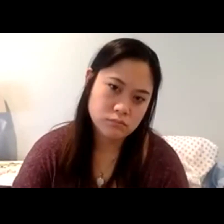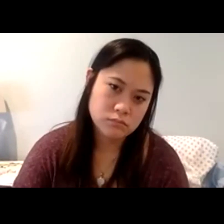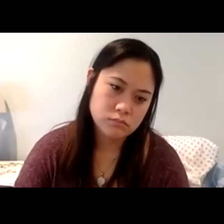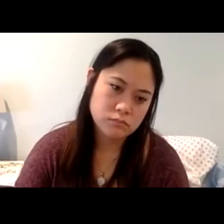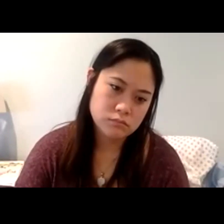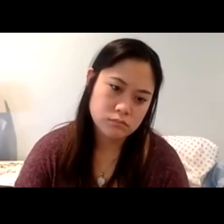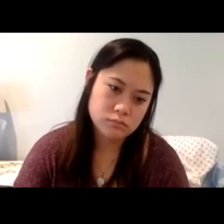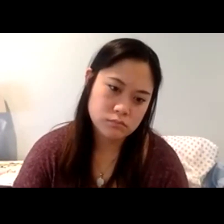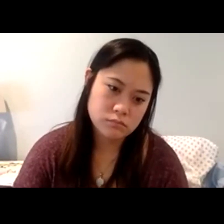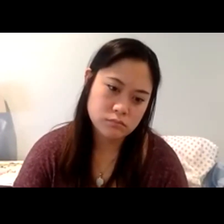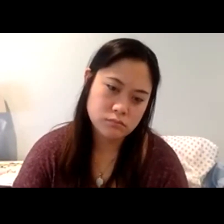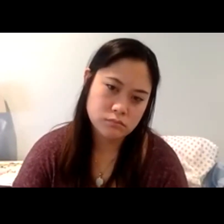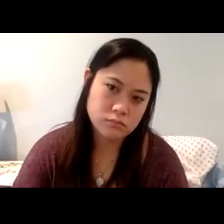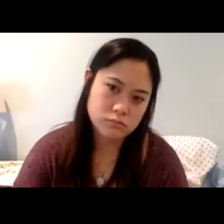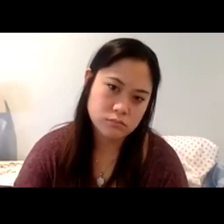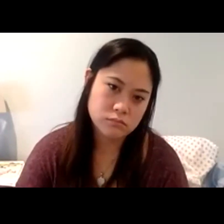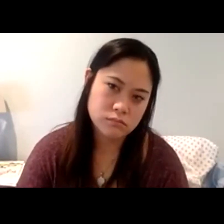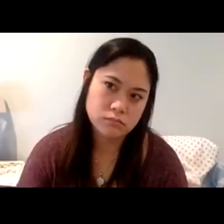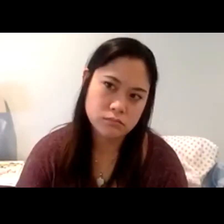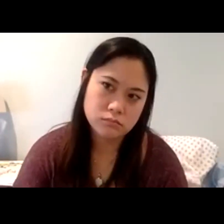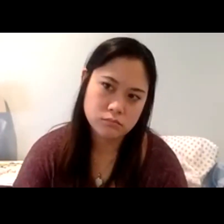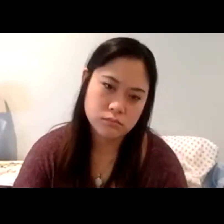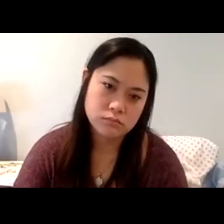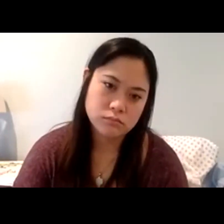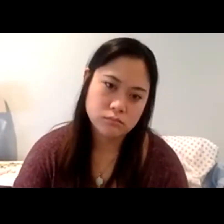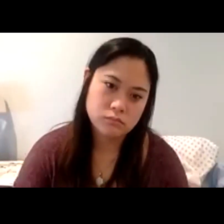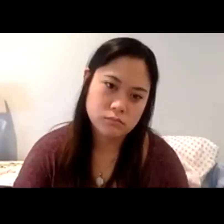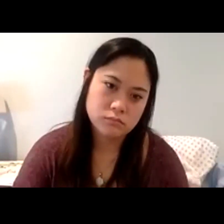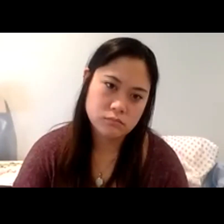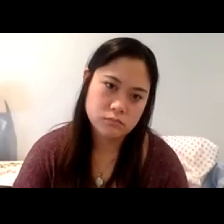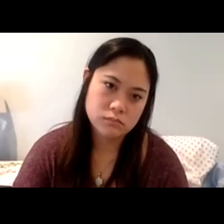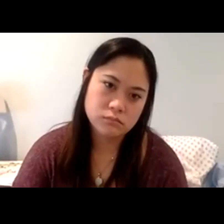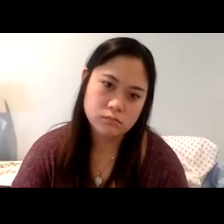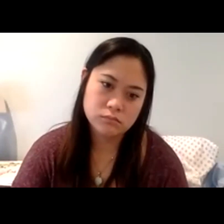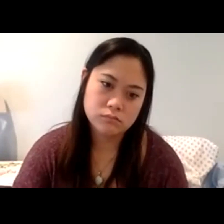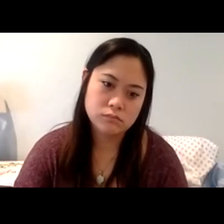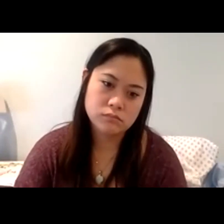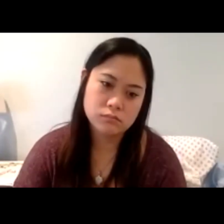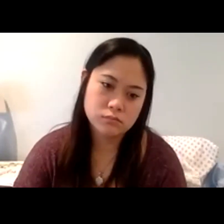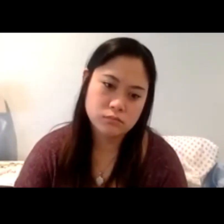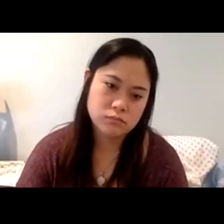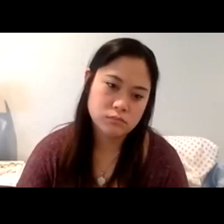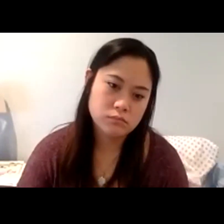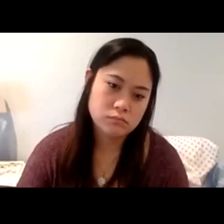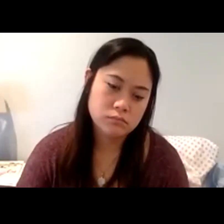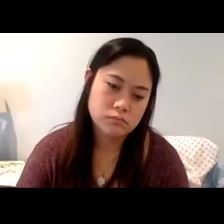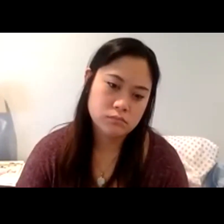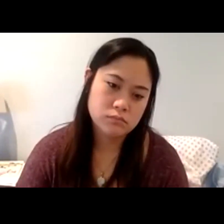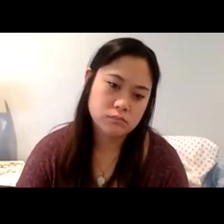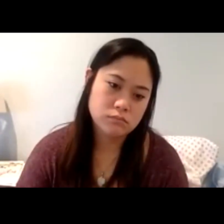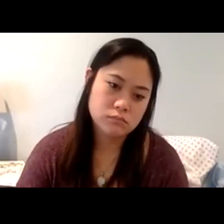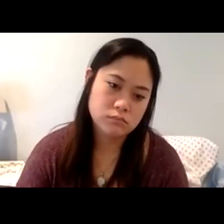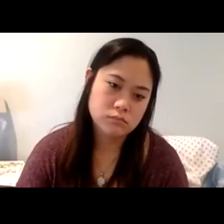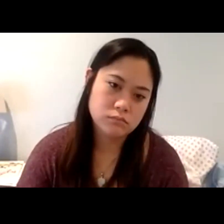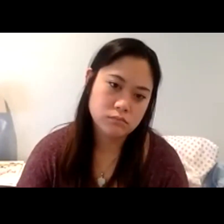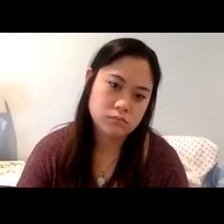could see. So it's CPT is broken down by different subsections. So like mental health related procedures probably